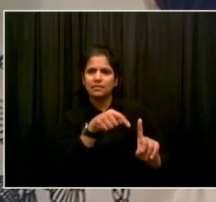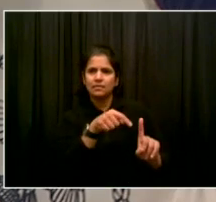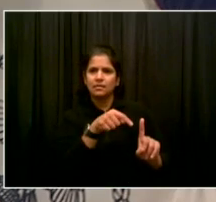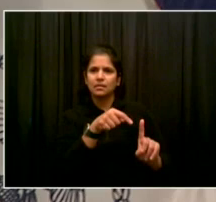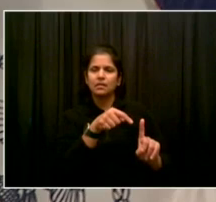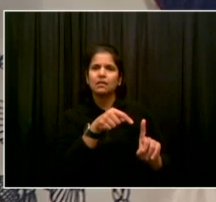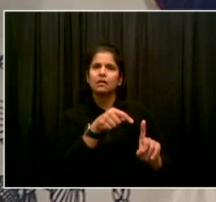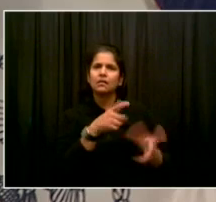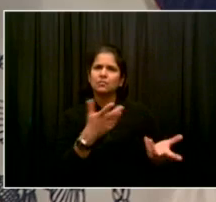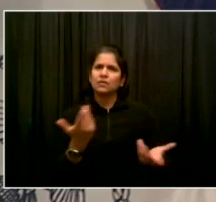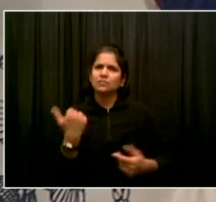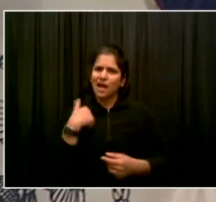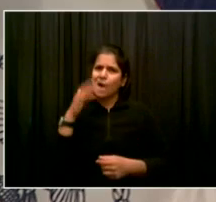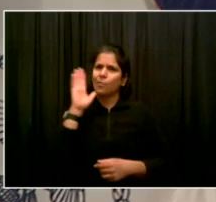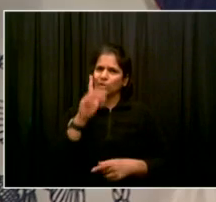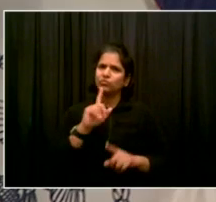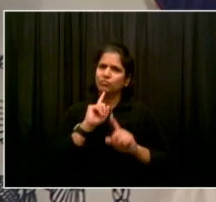of